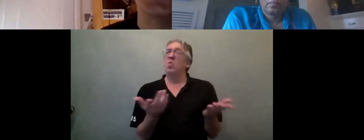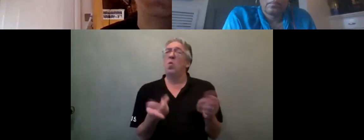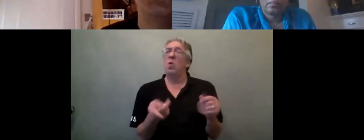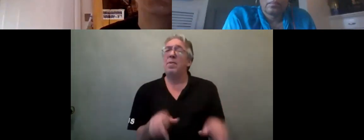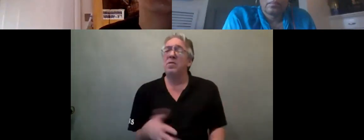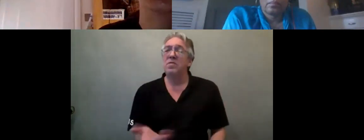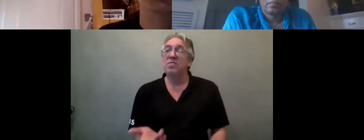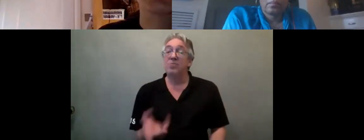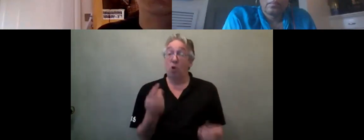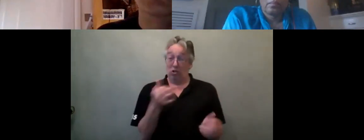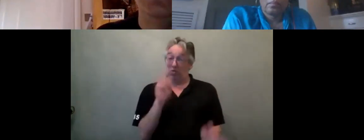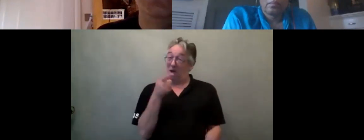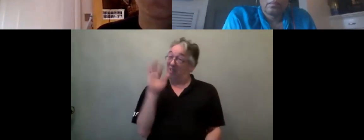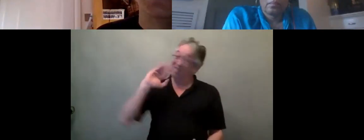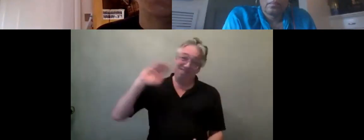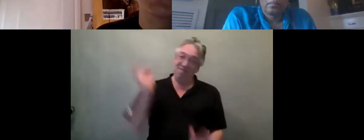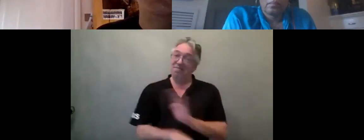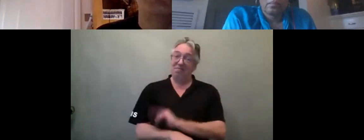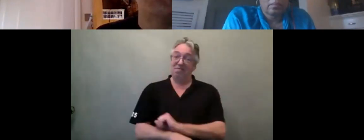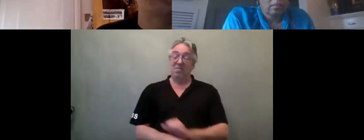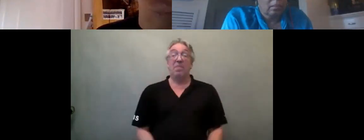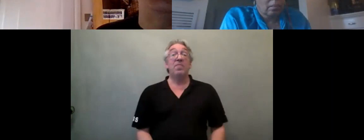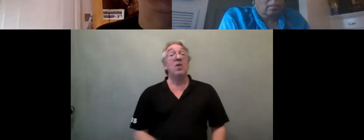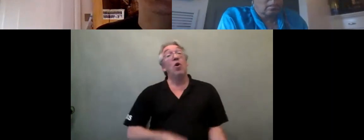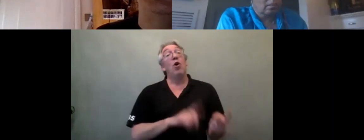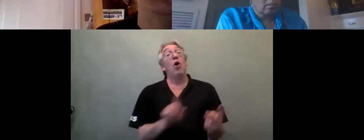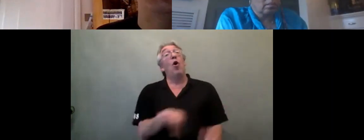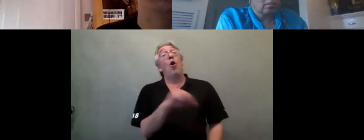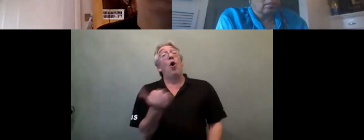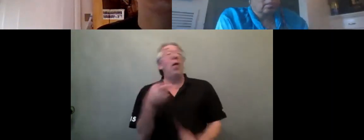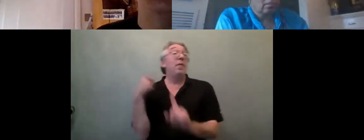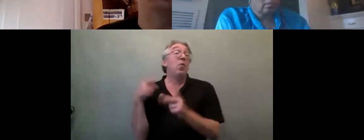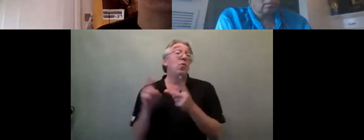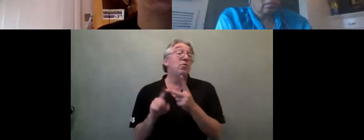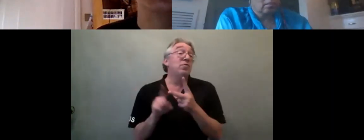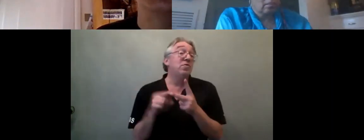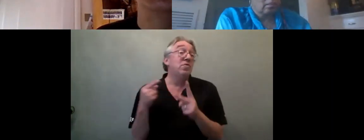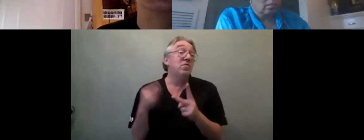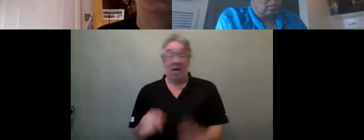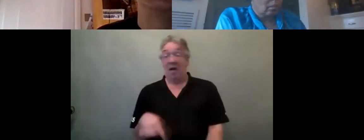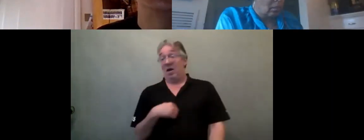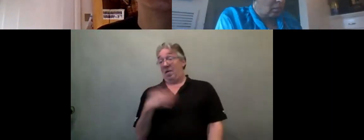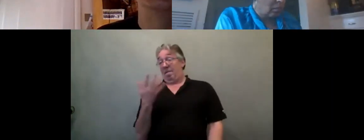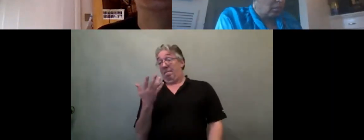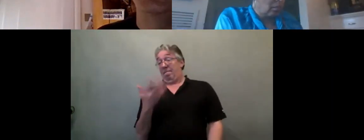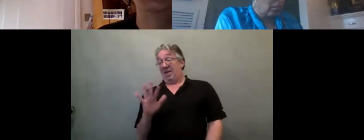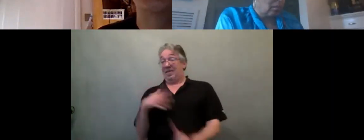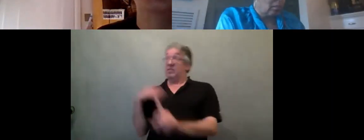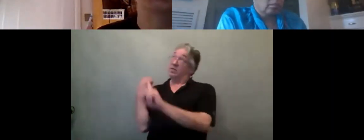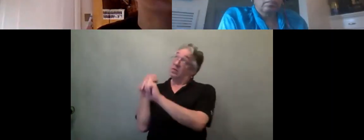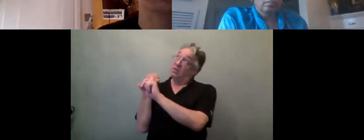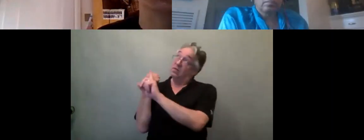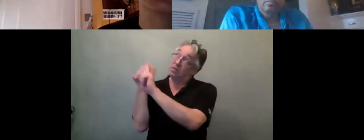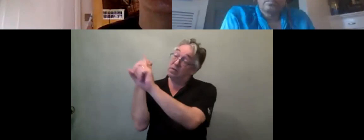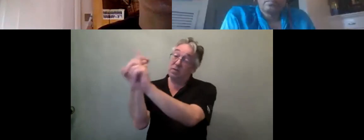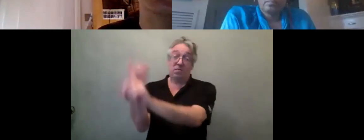thing to say is, I suppose strategically, you know, I've been one of the advocates that argue and have